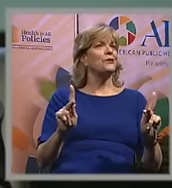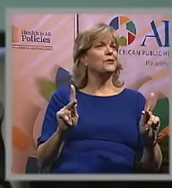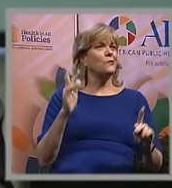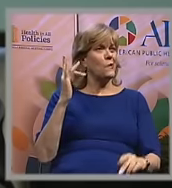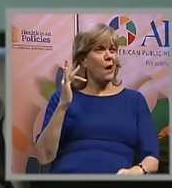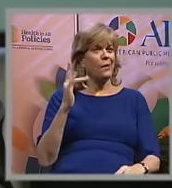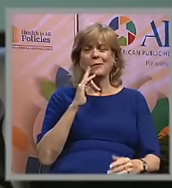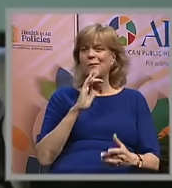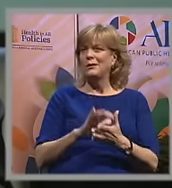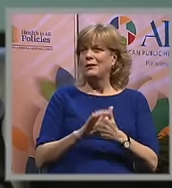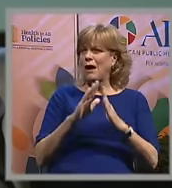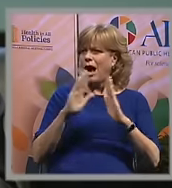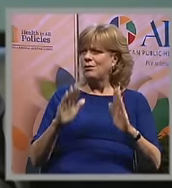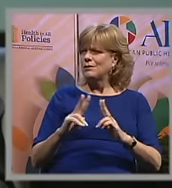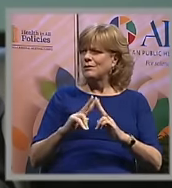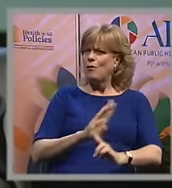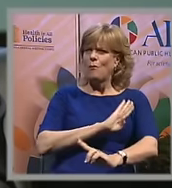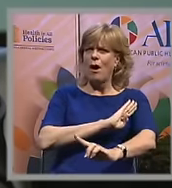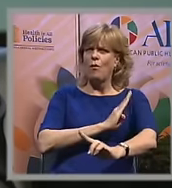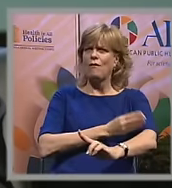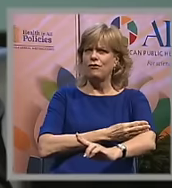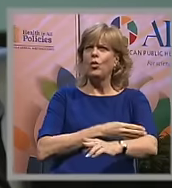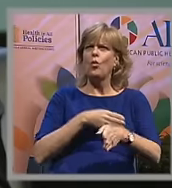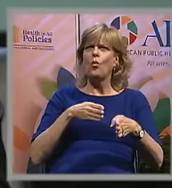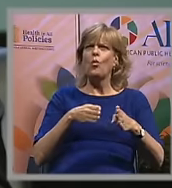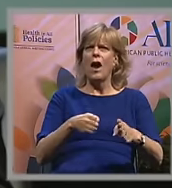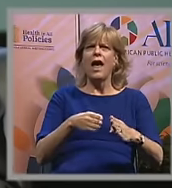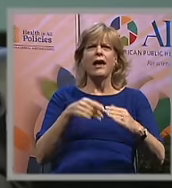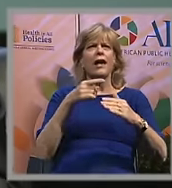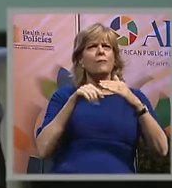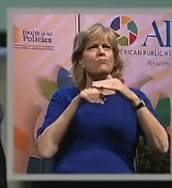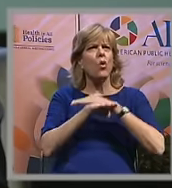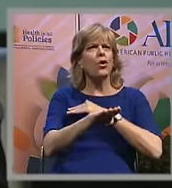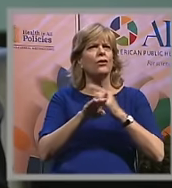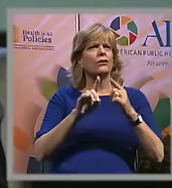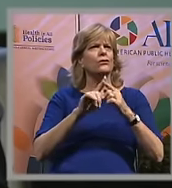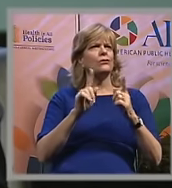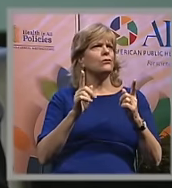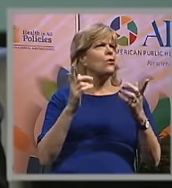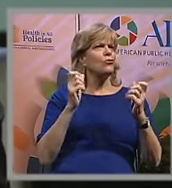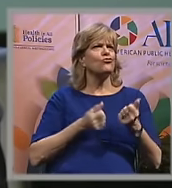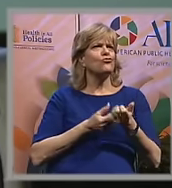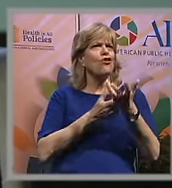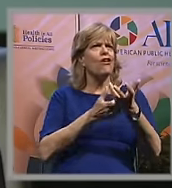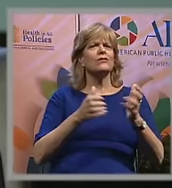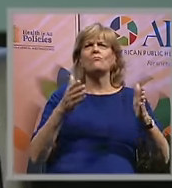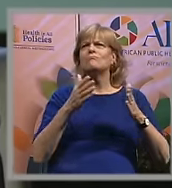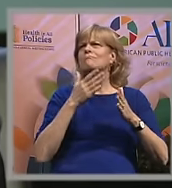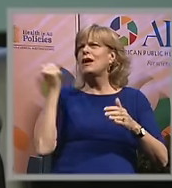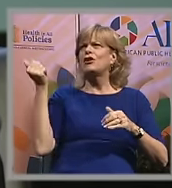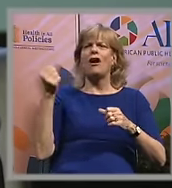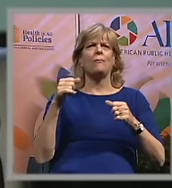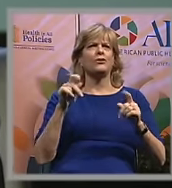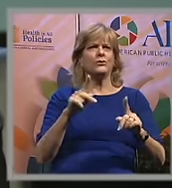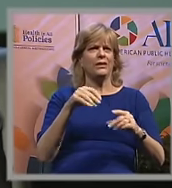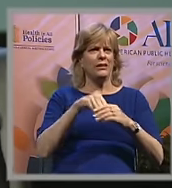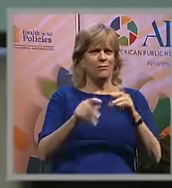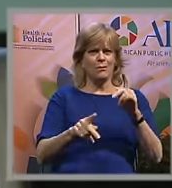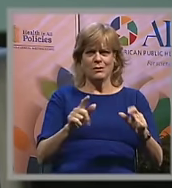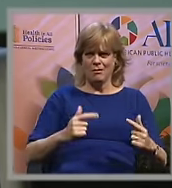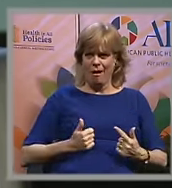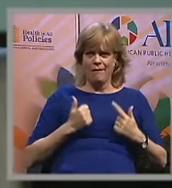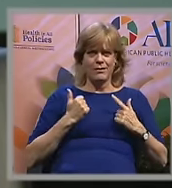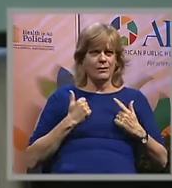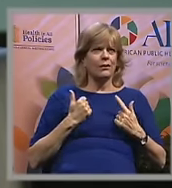that housing is a very powerful platform and portal to spark greater opportunity in people's lives. And one of